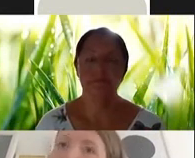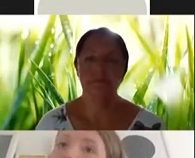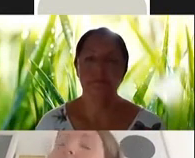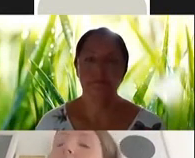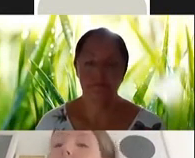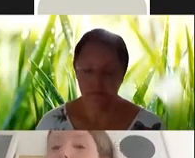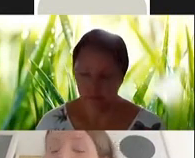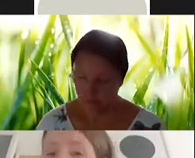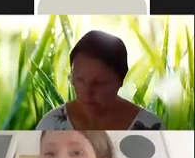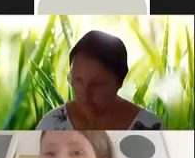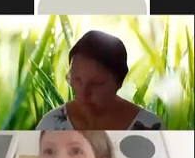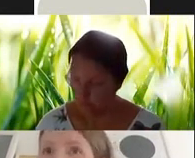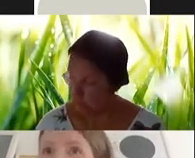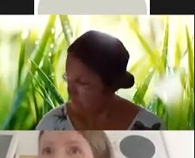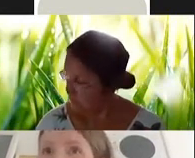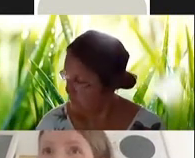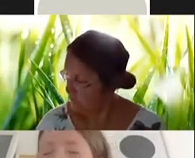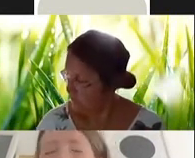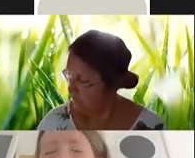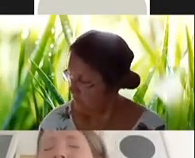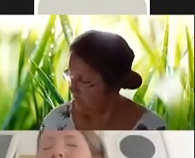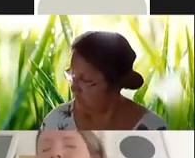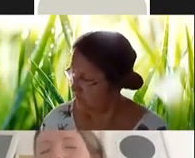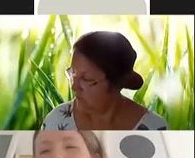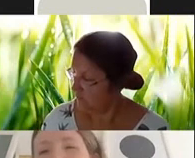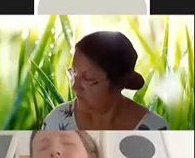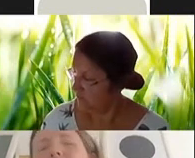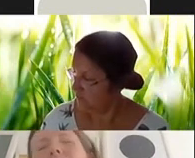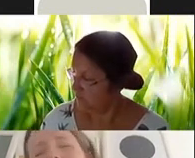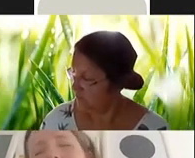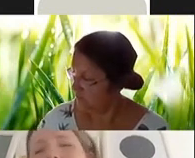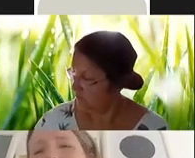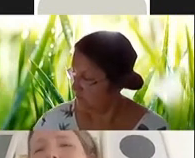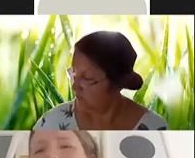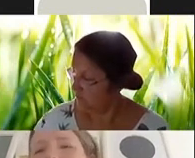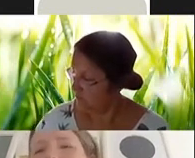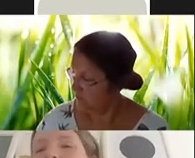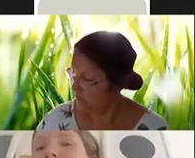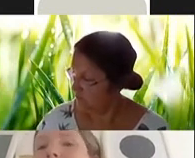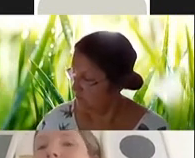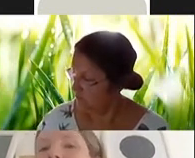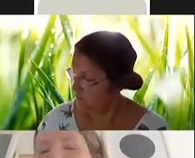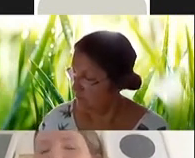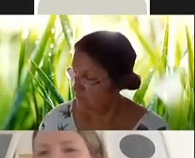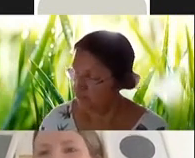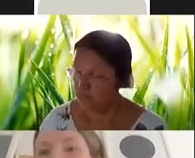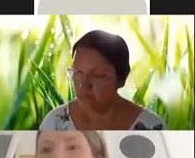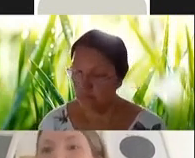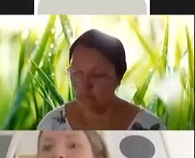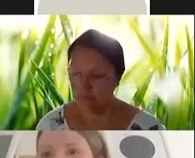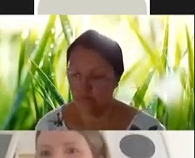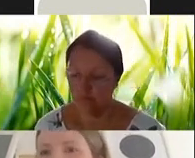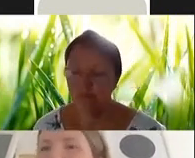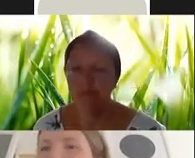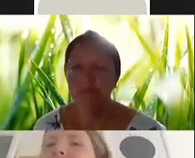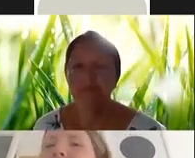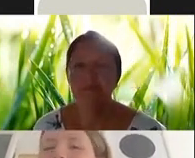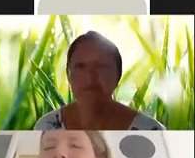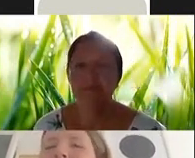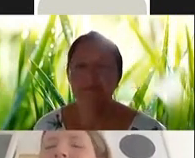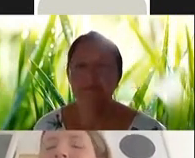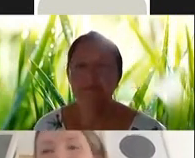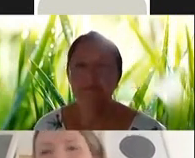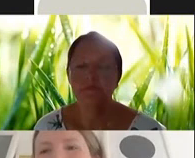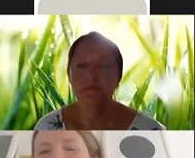feel a sense of control at a time when everything, almost everything, feels really outside our control as adults, let